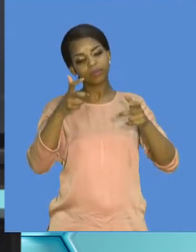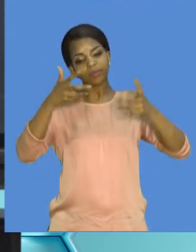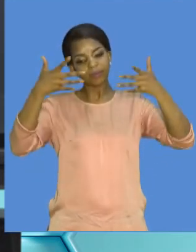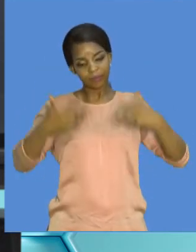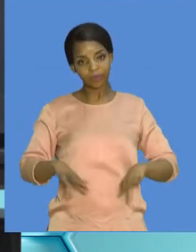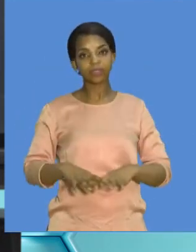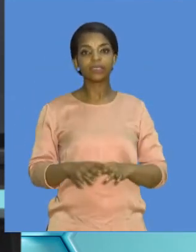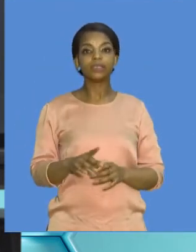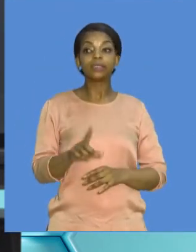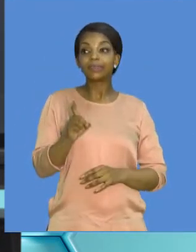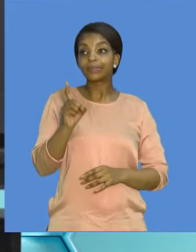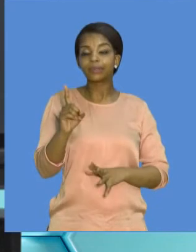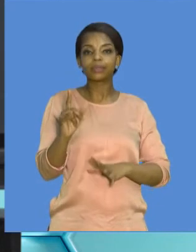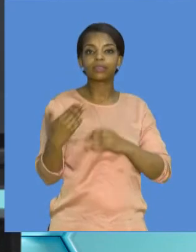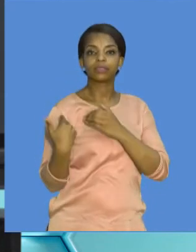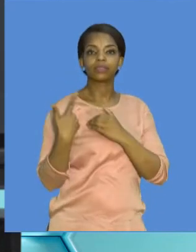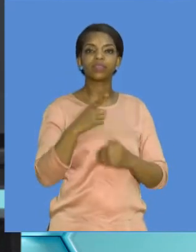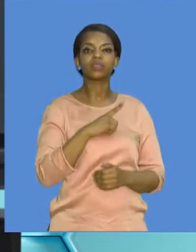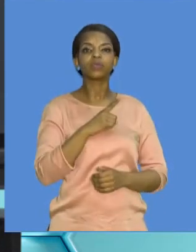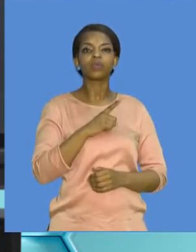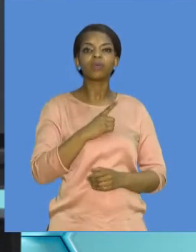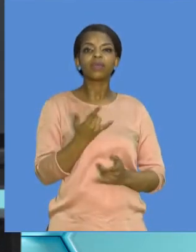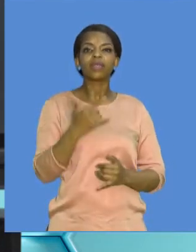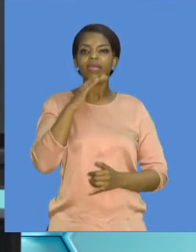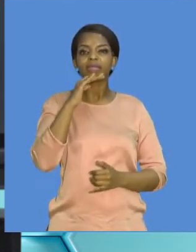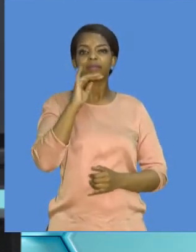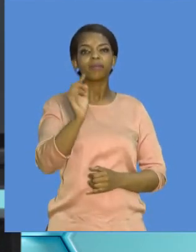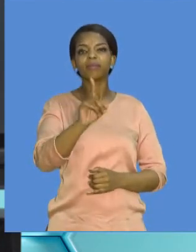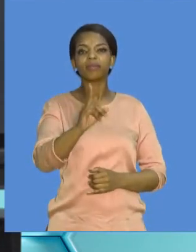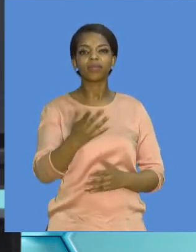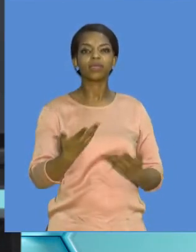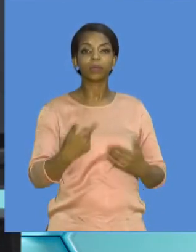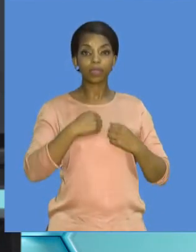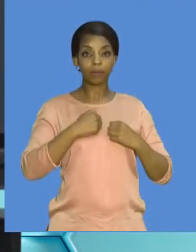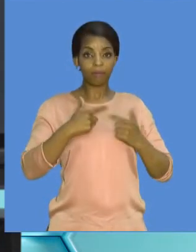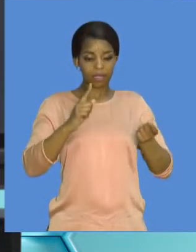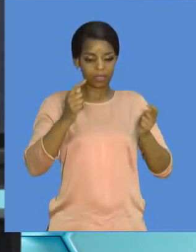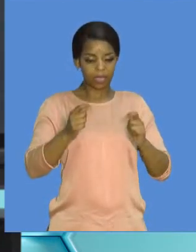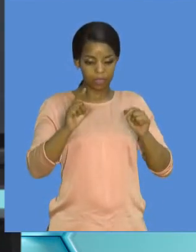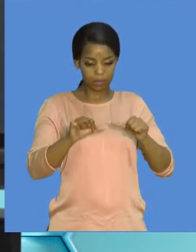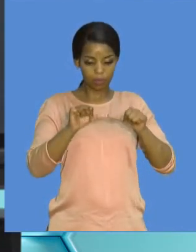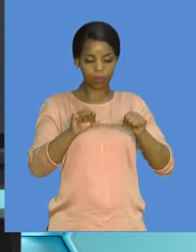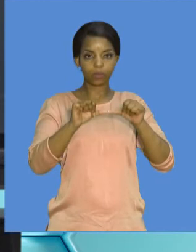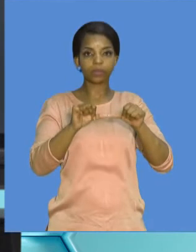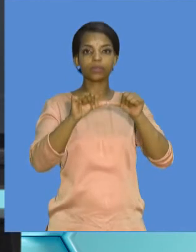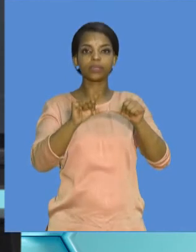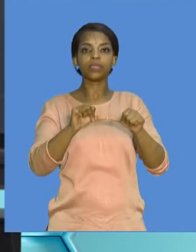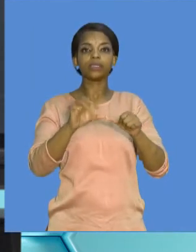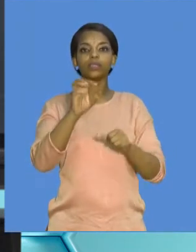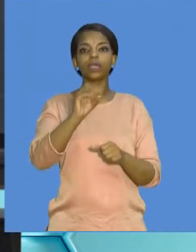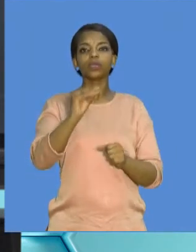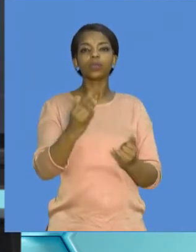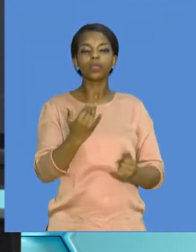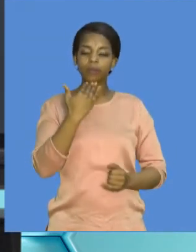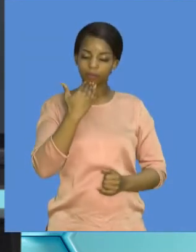same gradient, what that would mean is my change is constant. So please think about this